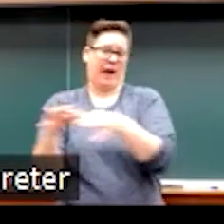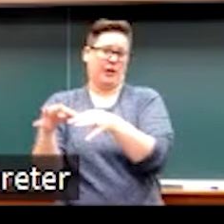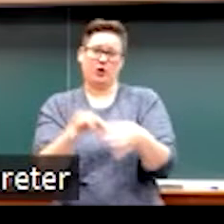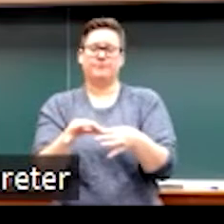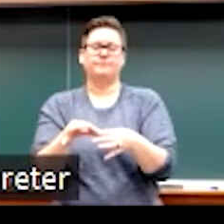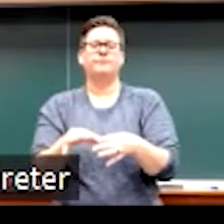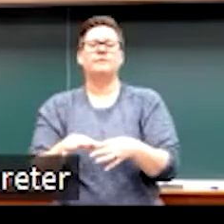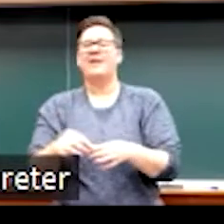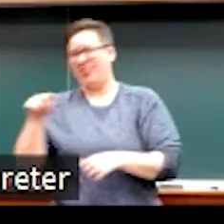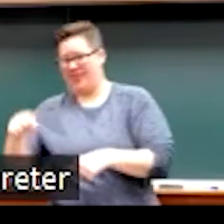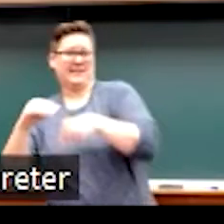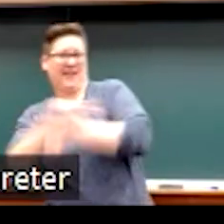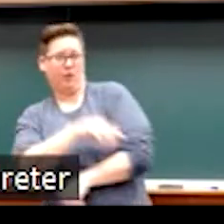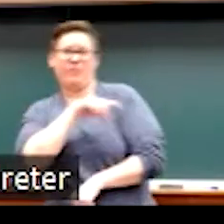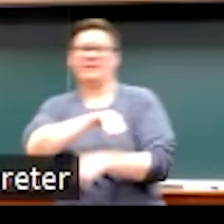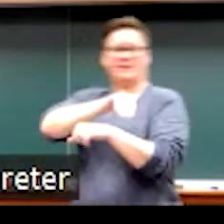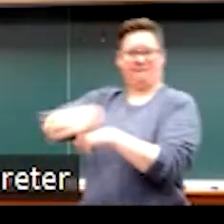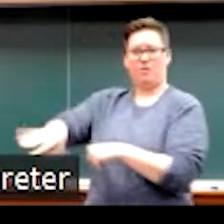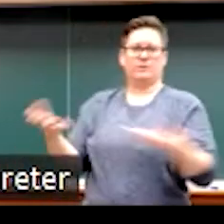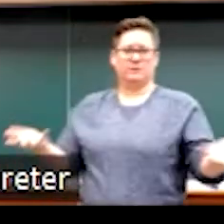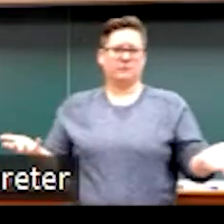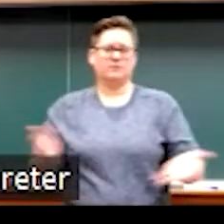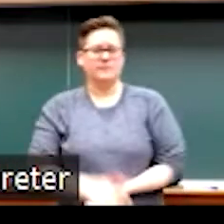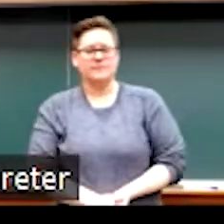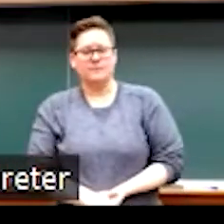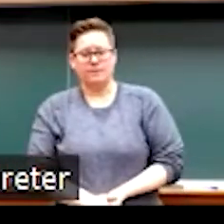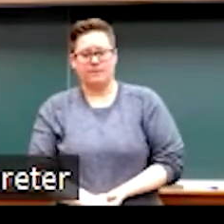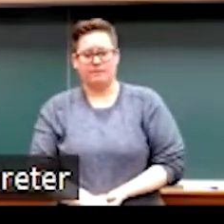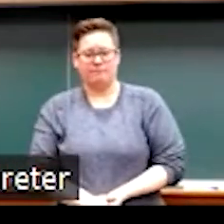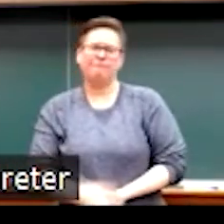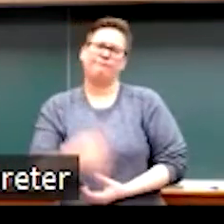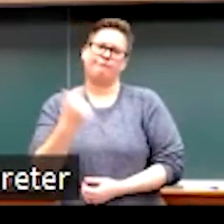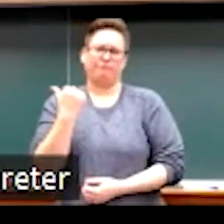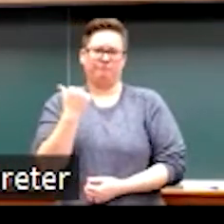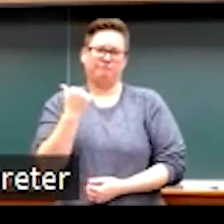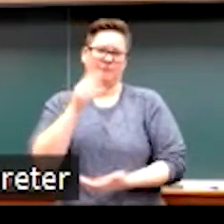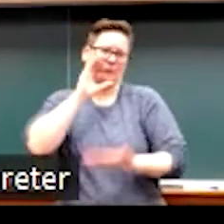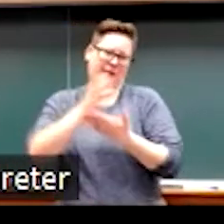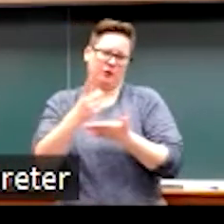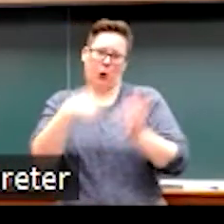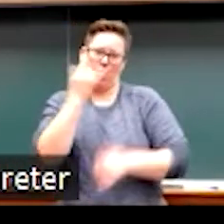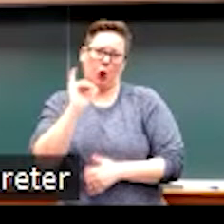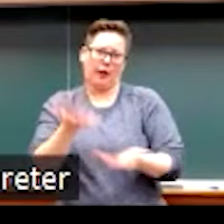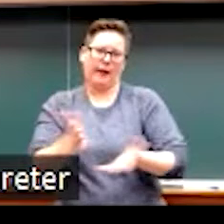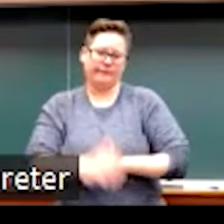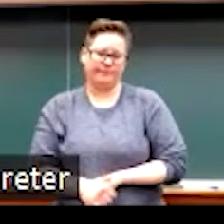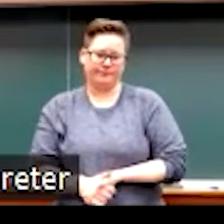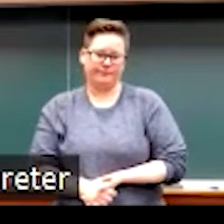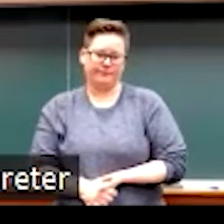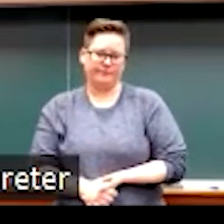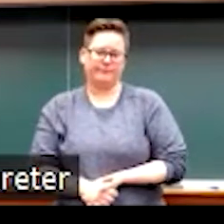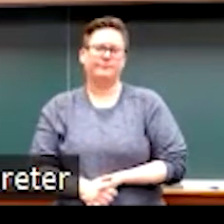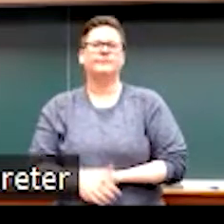that one is influencing the other and vice versa. So that's what it looks like laid out all at once, the